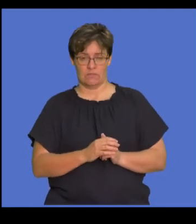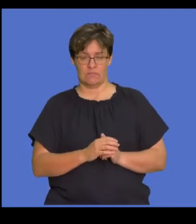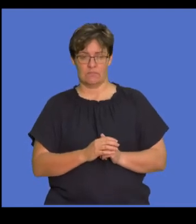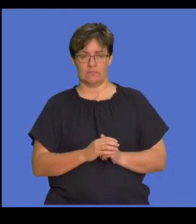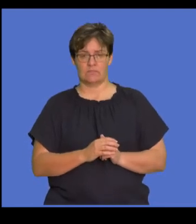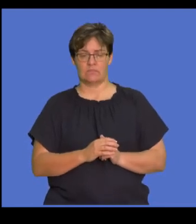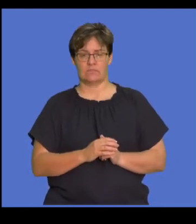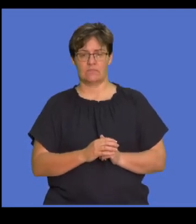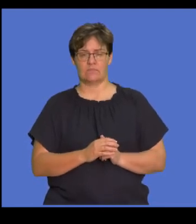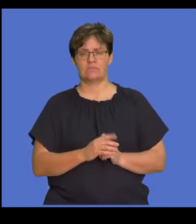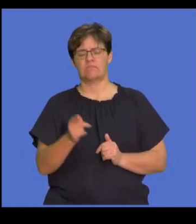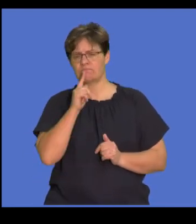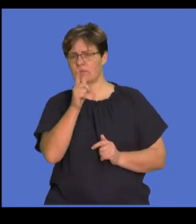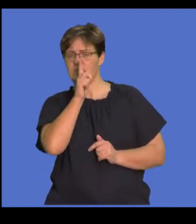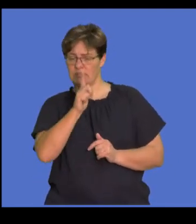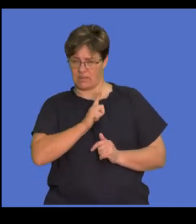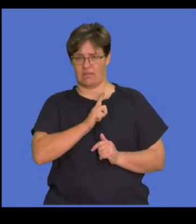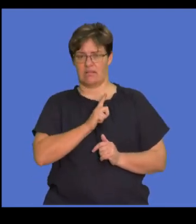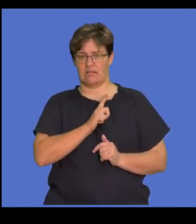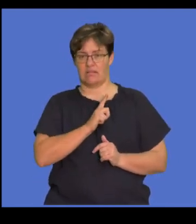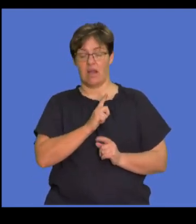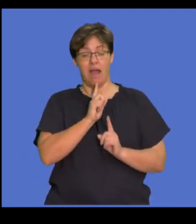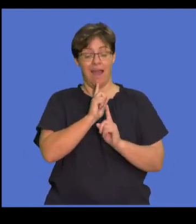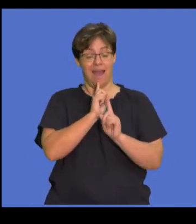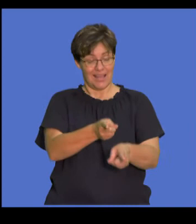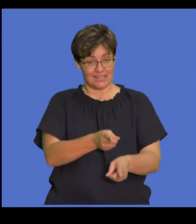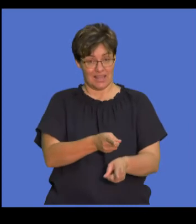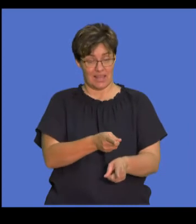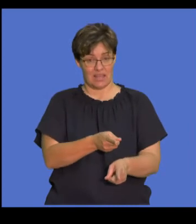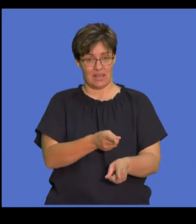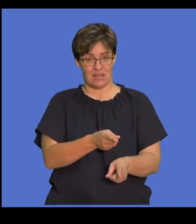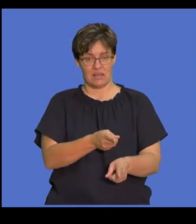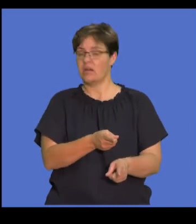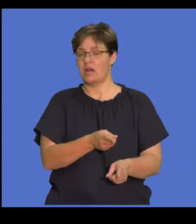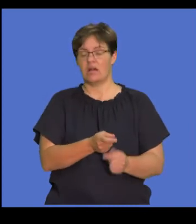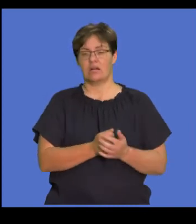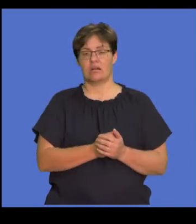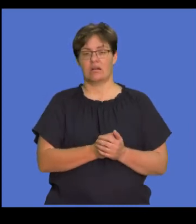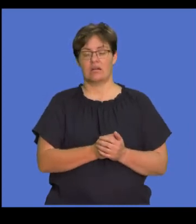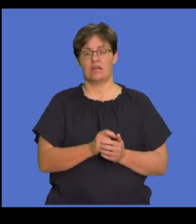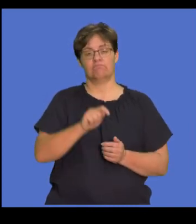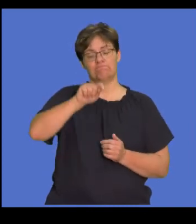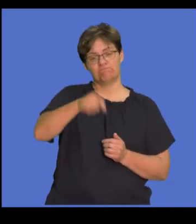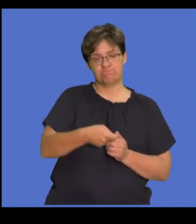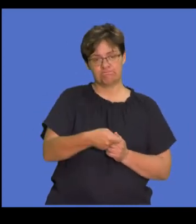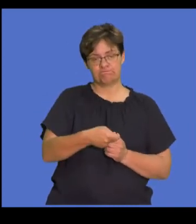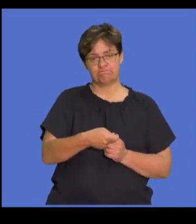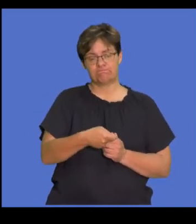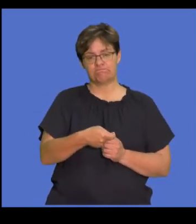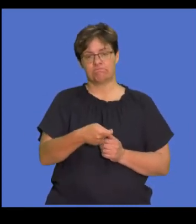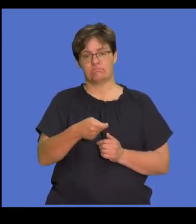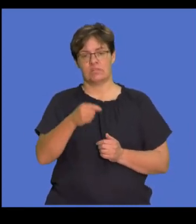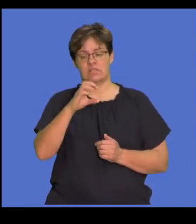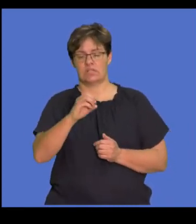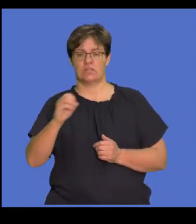decimal places. I'm already being told that the answer I'm going to get is not going to be a,